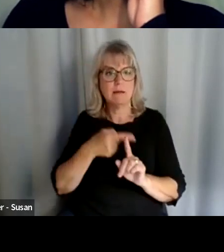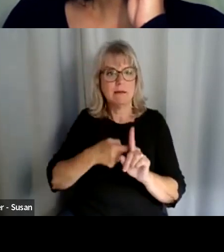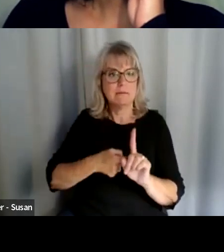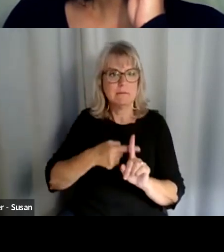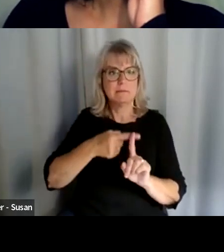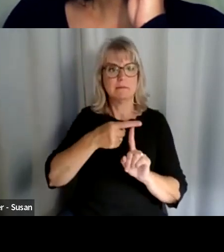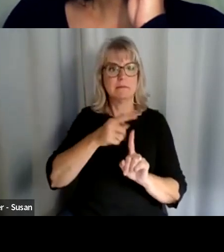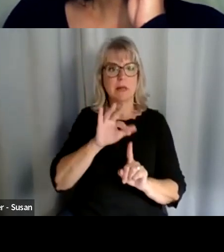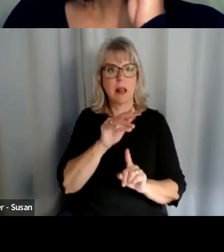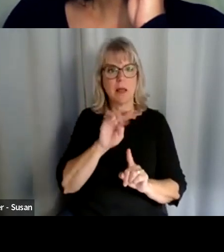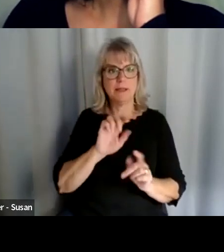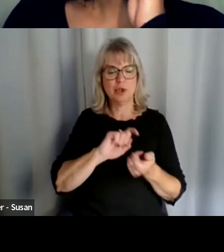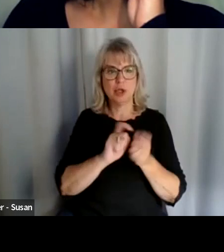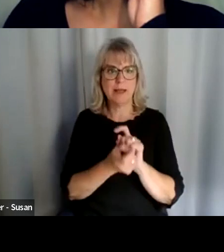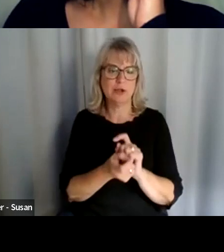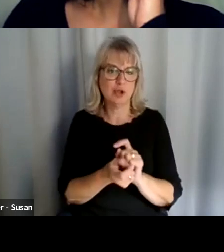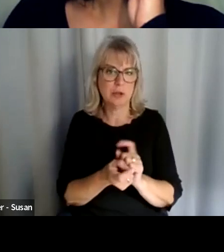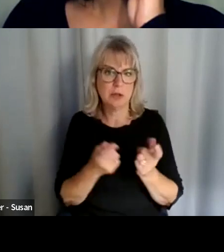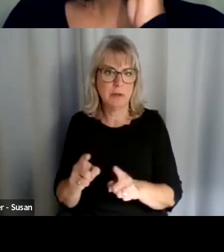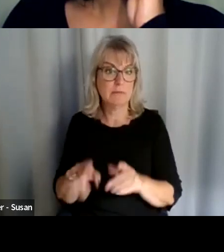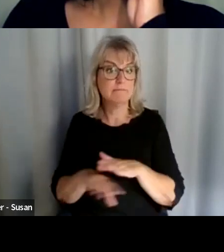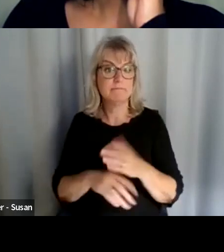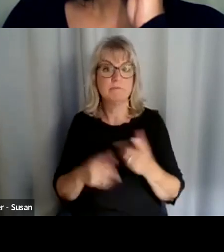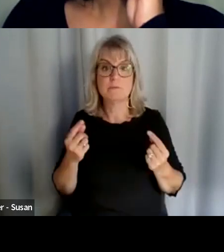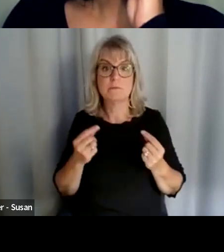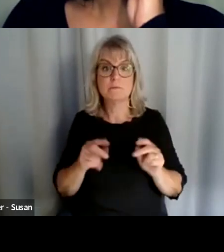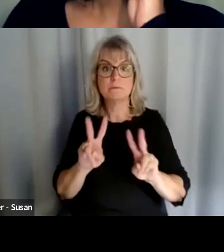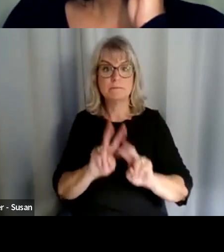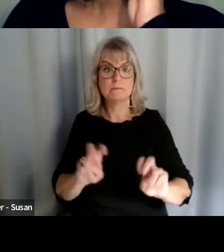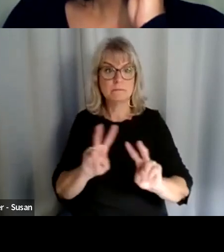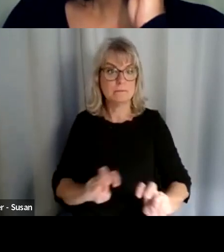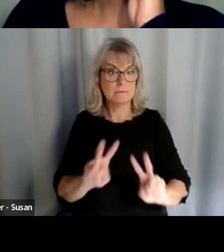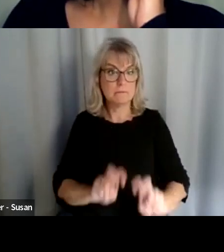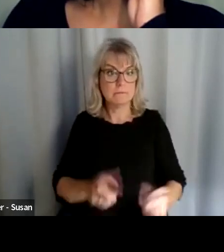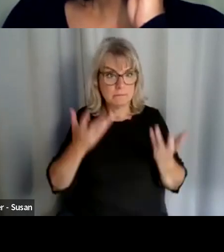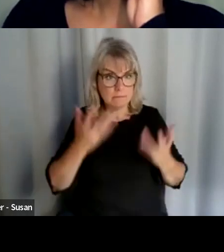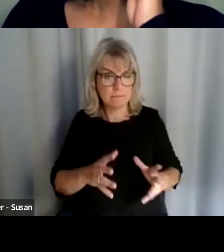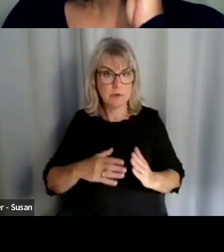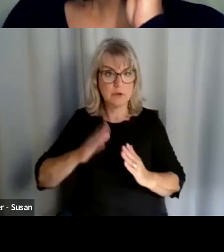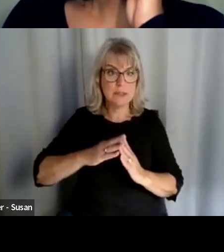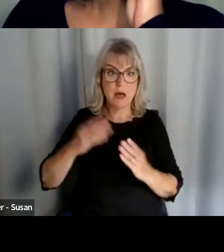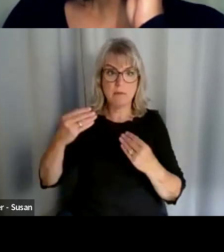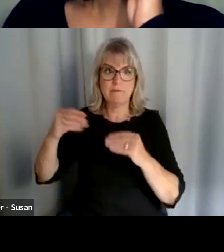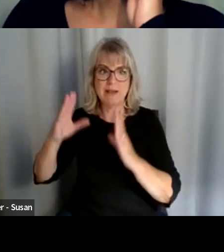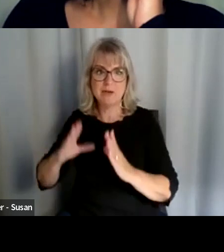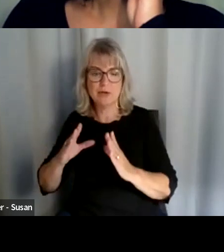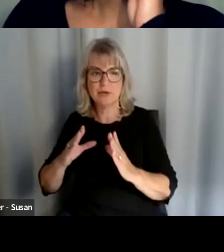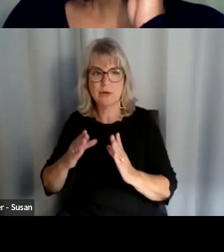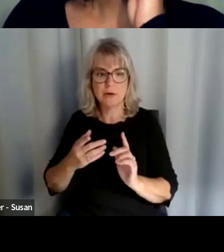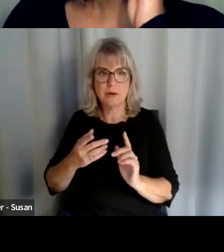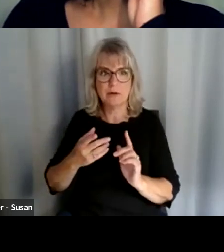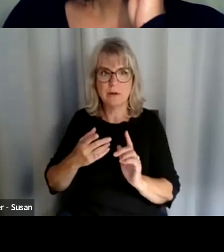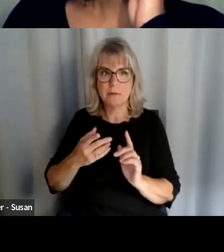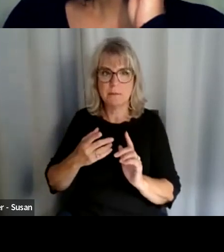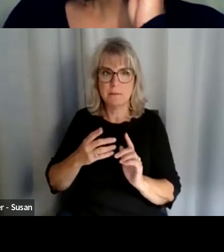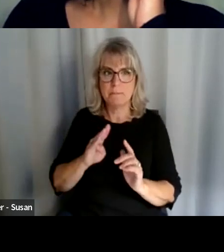change, one of the things that they've basically done is done an analysis of their top vendors by spend. And for